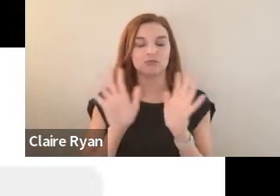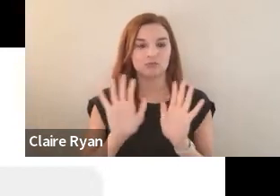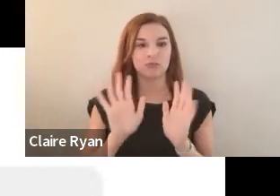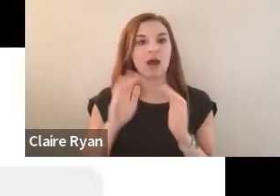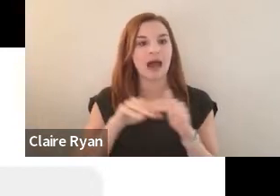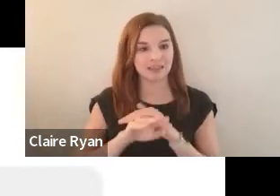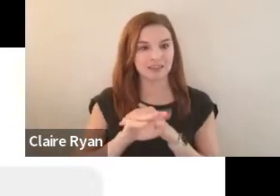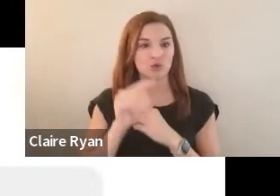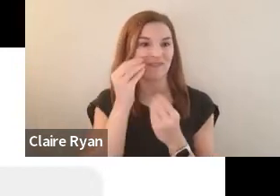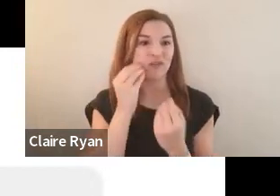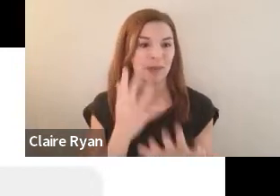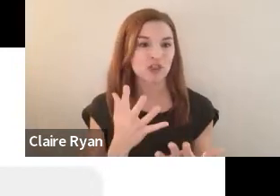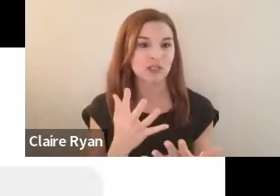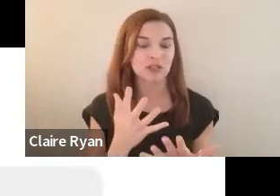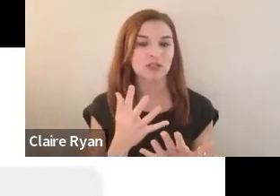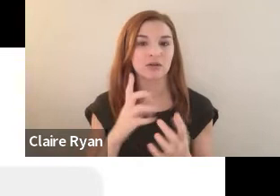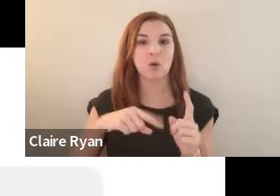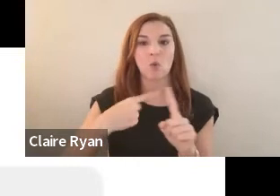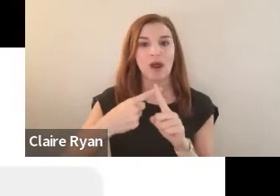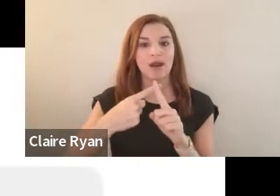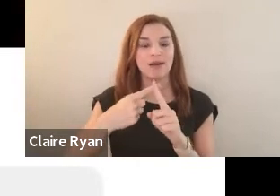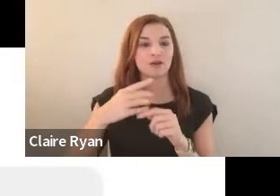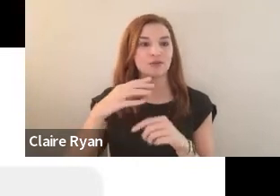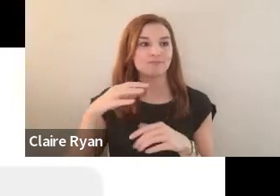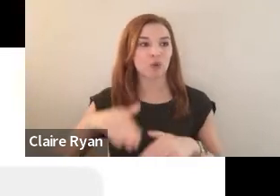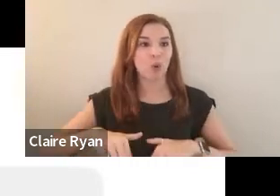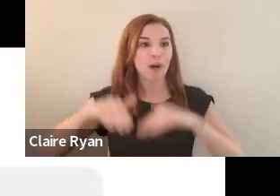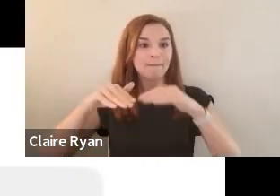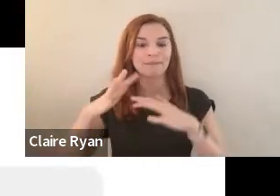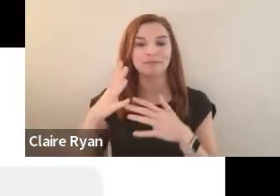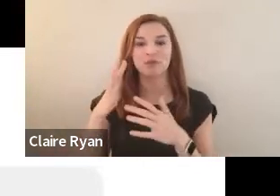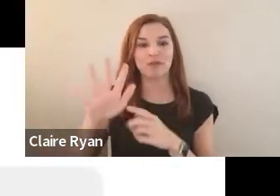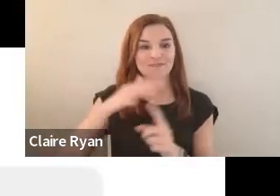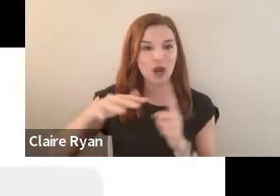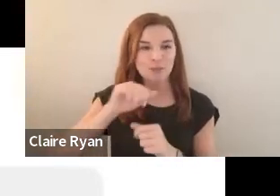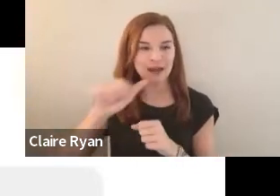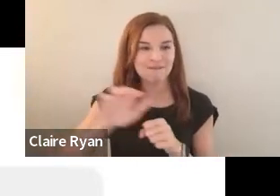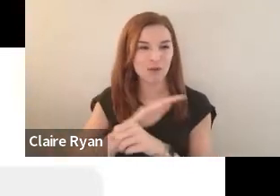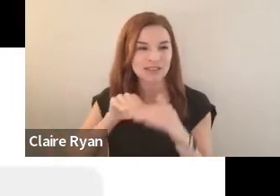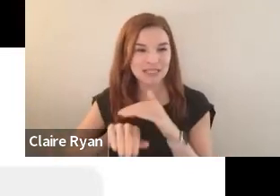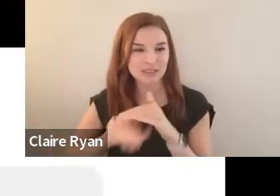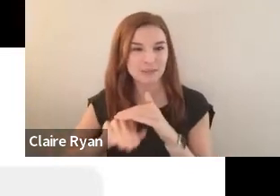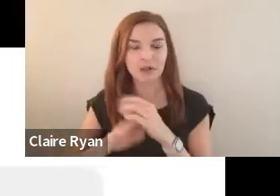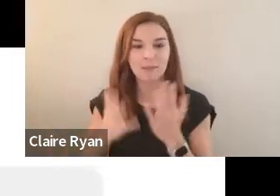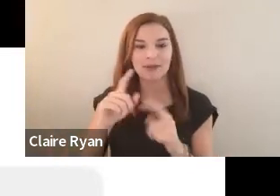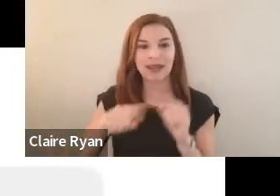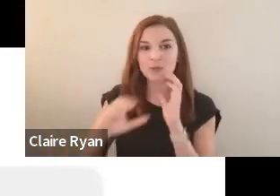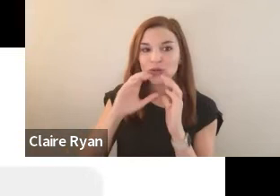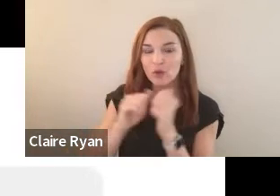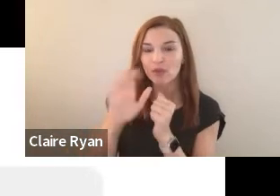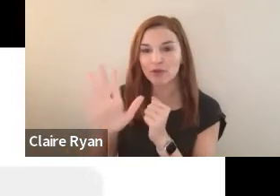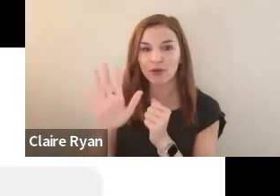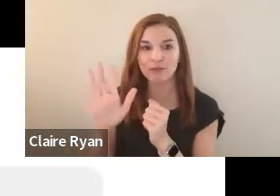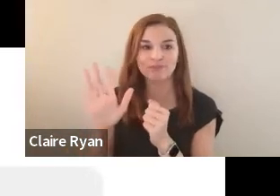being excluded from the conversation, they really value access to information. So when they grow up, if